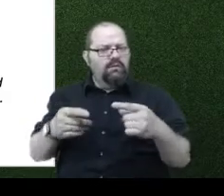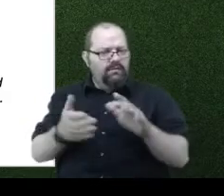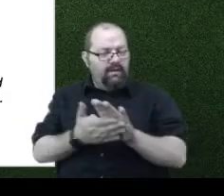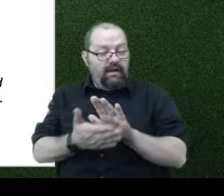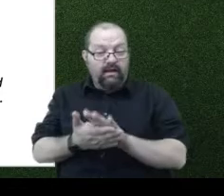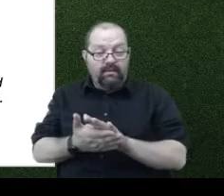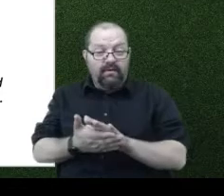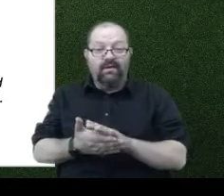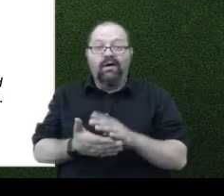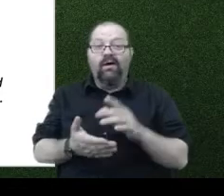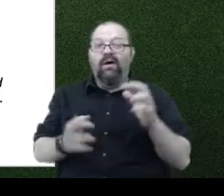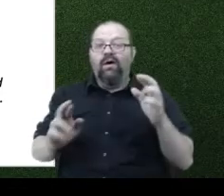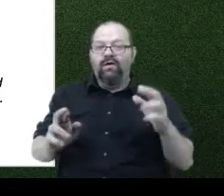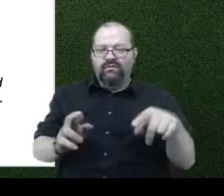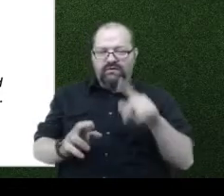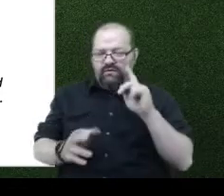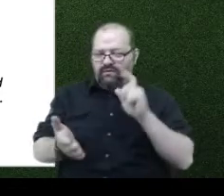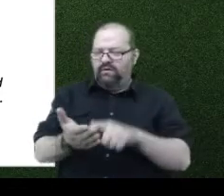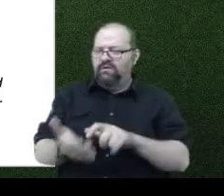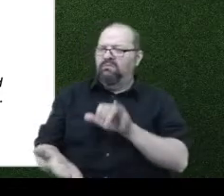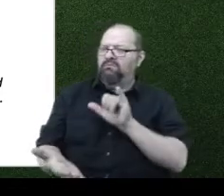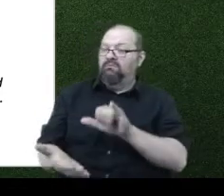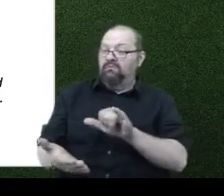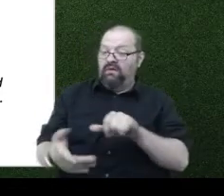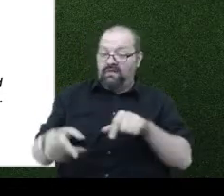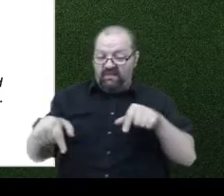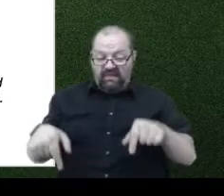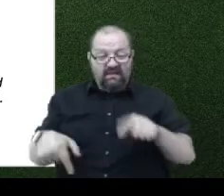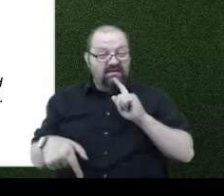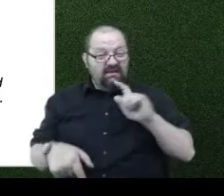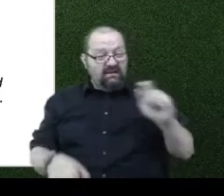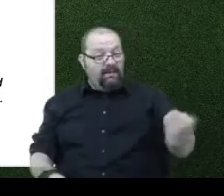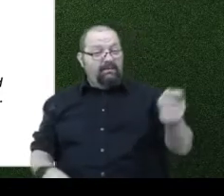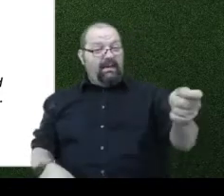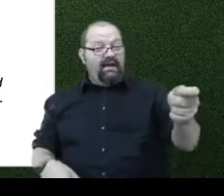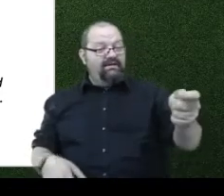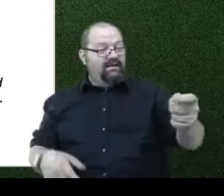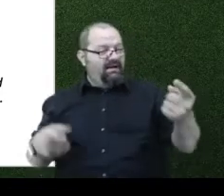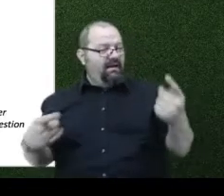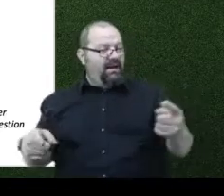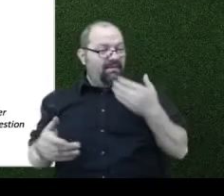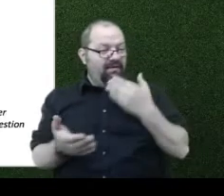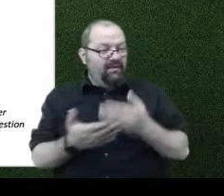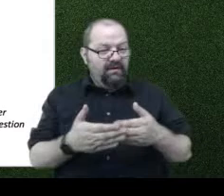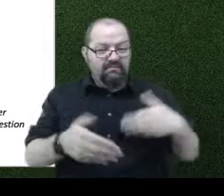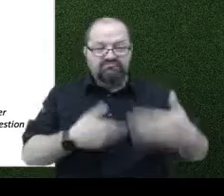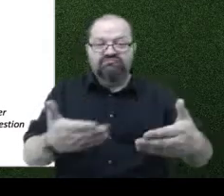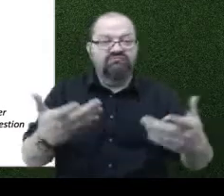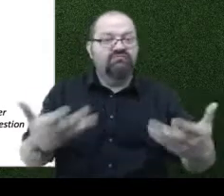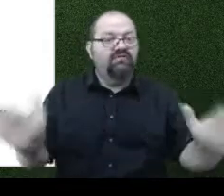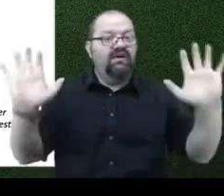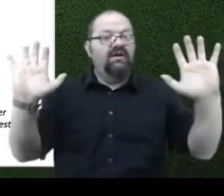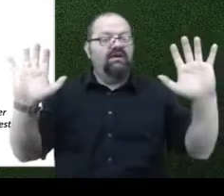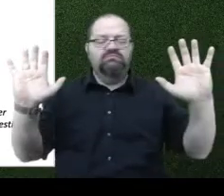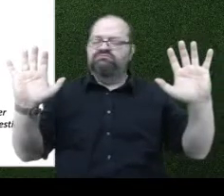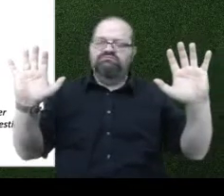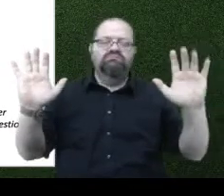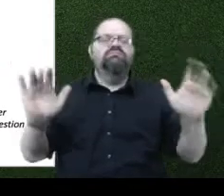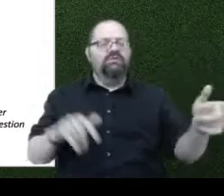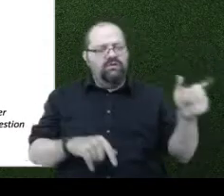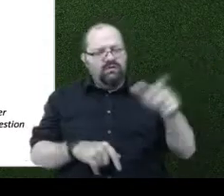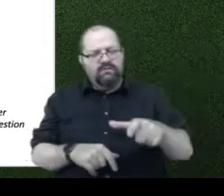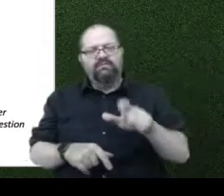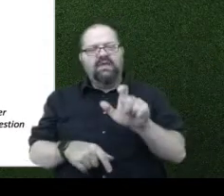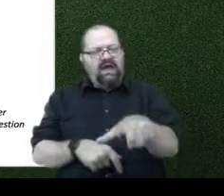magic. It's a simple process, a craft that just takes practice. In assignments for this